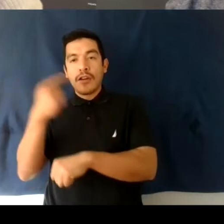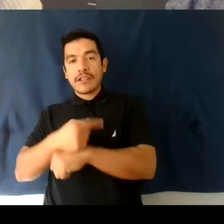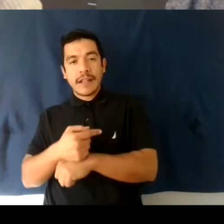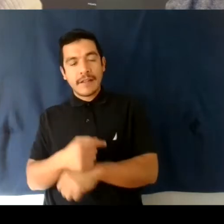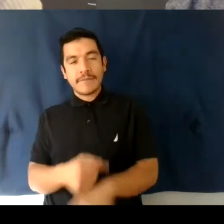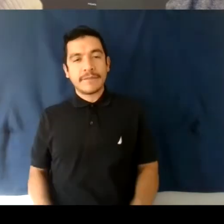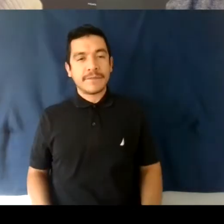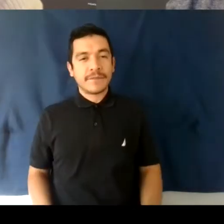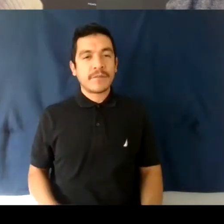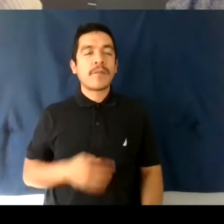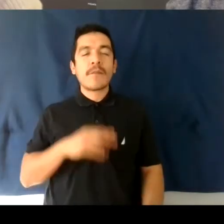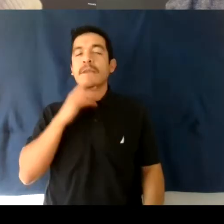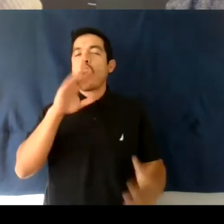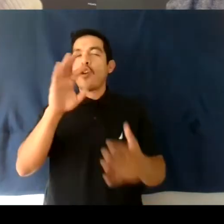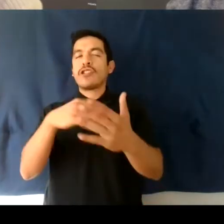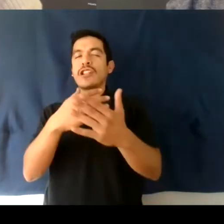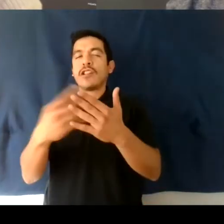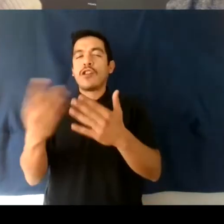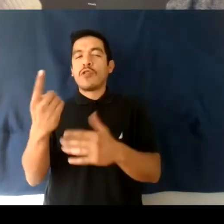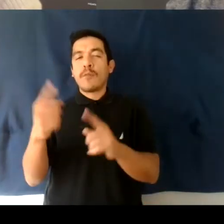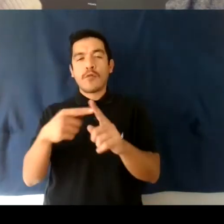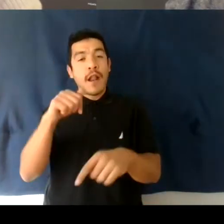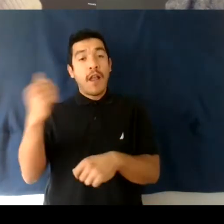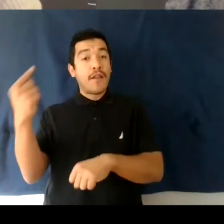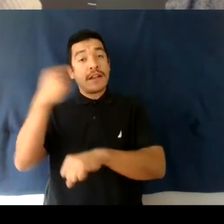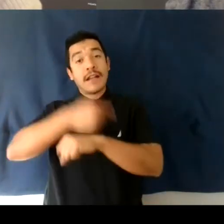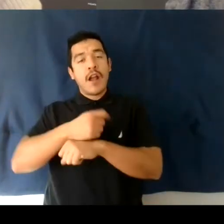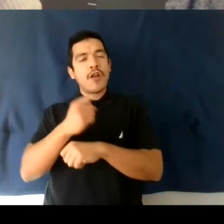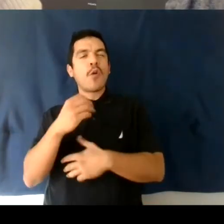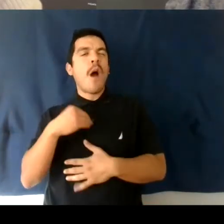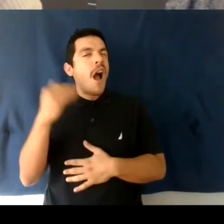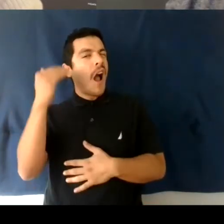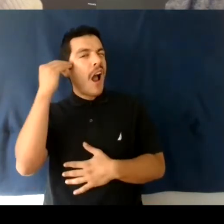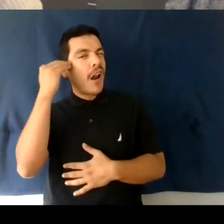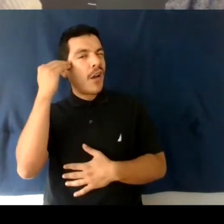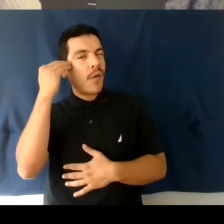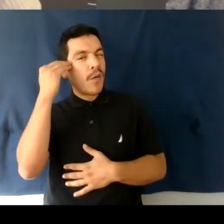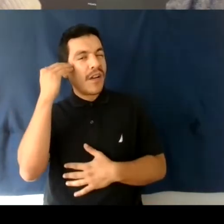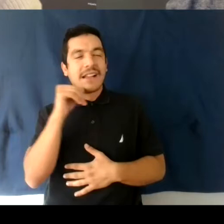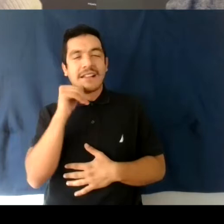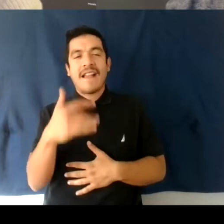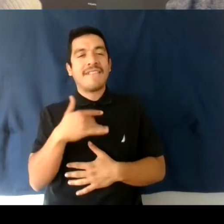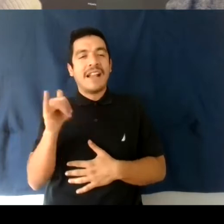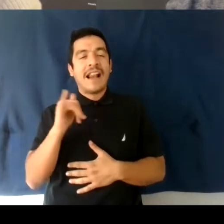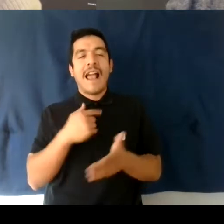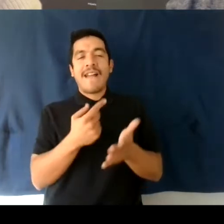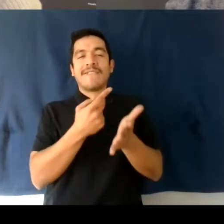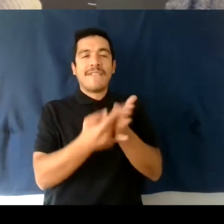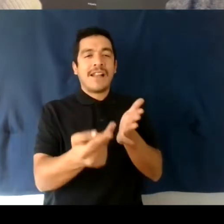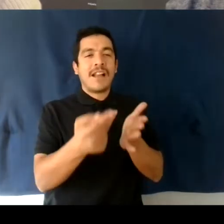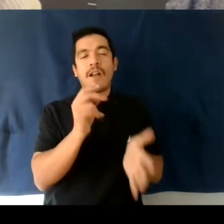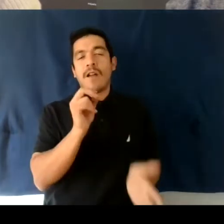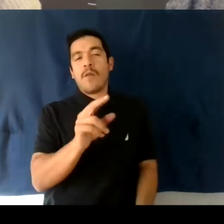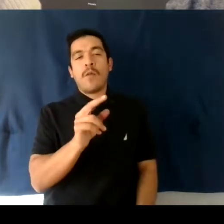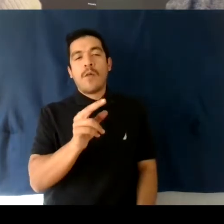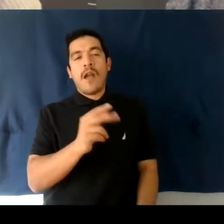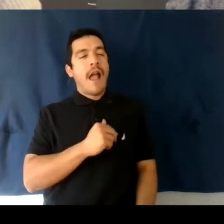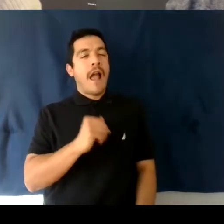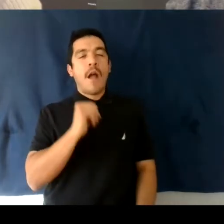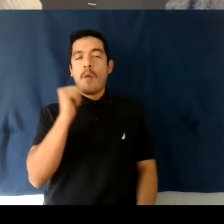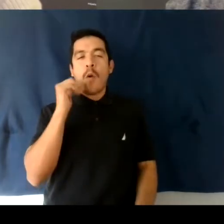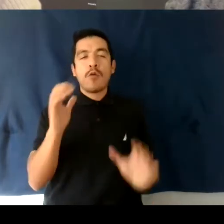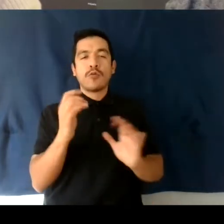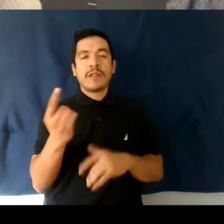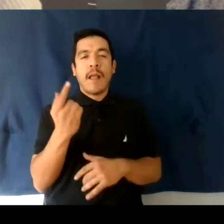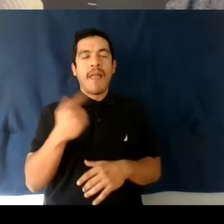like reschedule something to another day. So I know I'm not, it doesn't feel like I failed or like I am not going to do something.